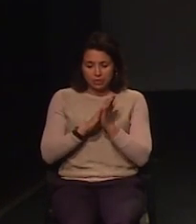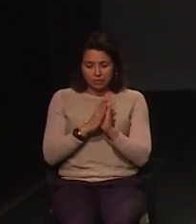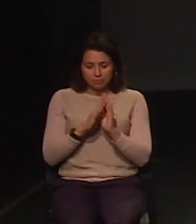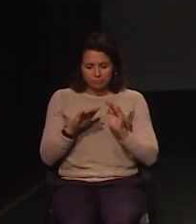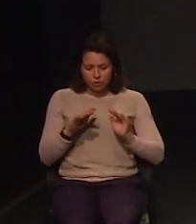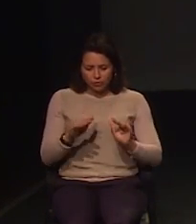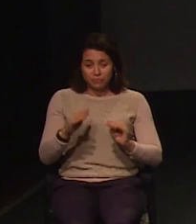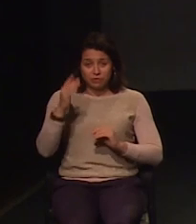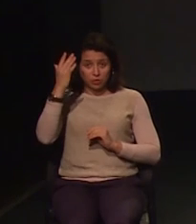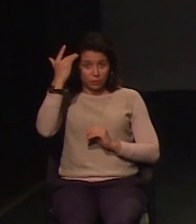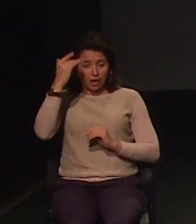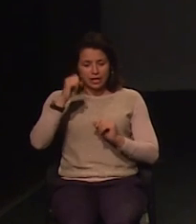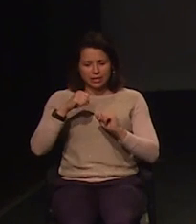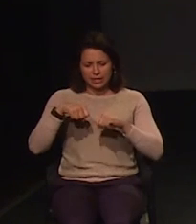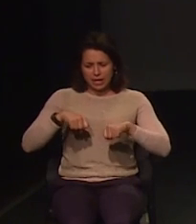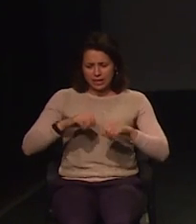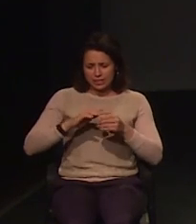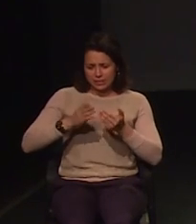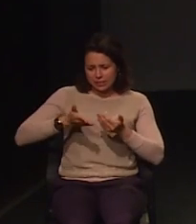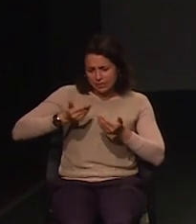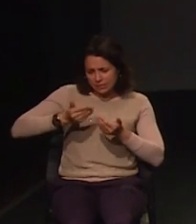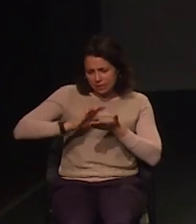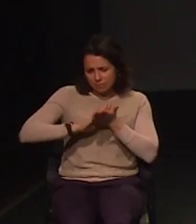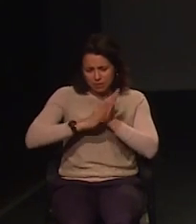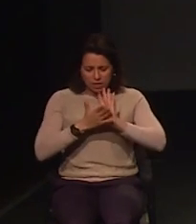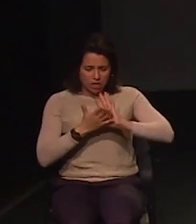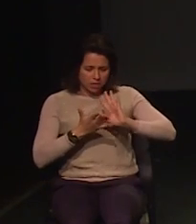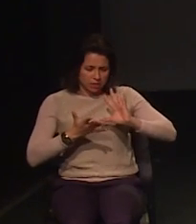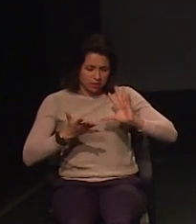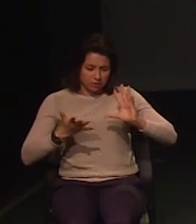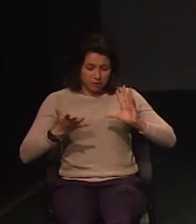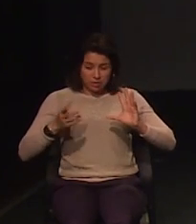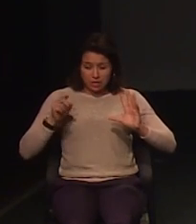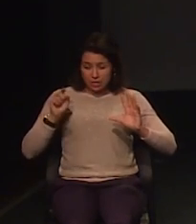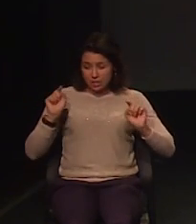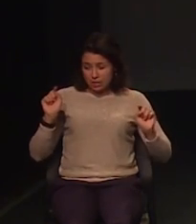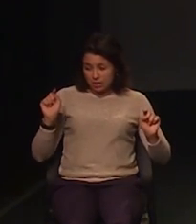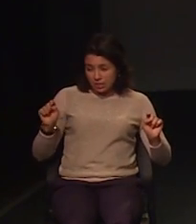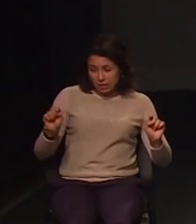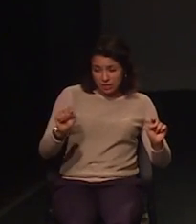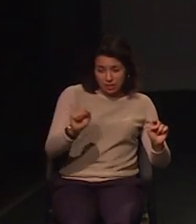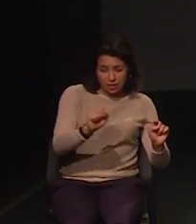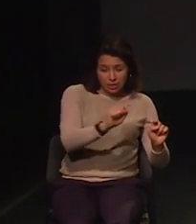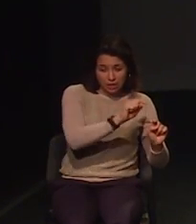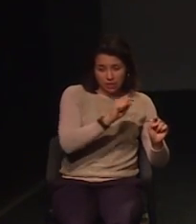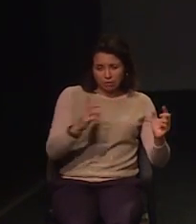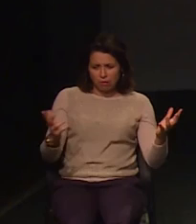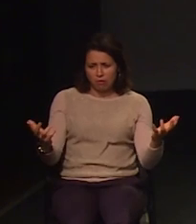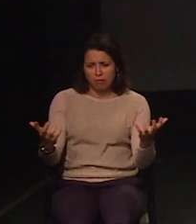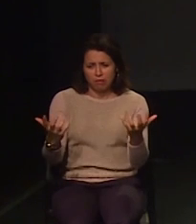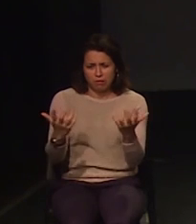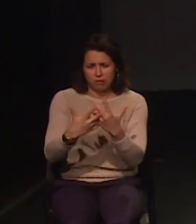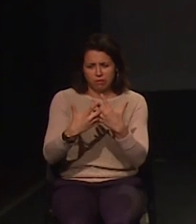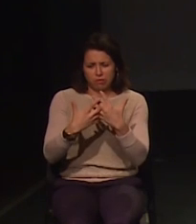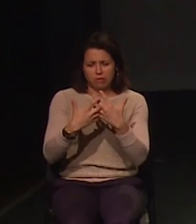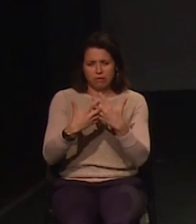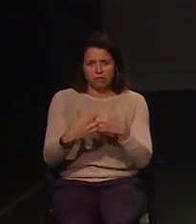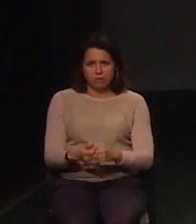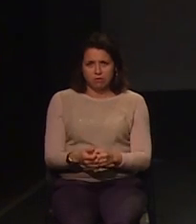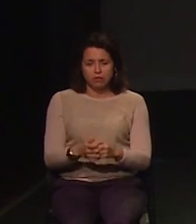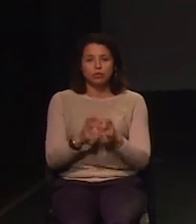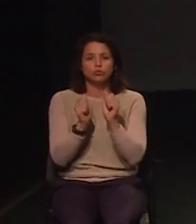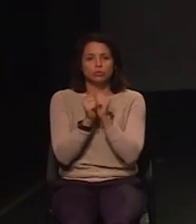this mosh of all things just mashed together. So I think when we're using the frame intersectionality, we want to think